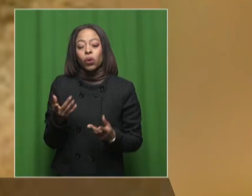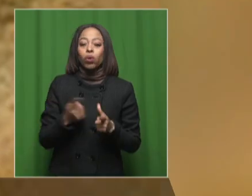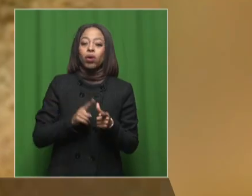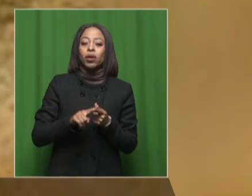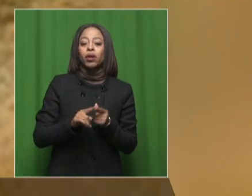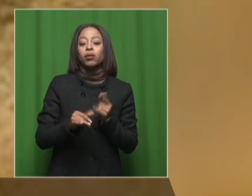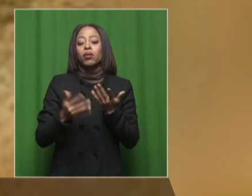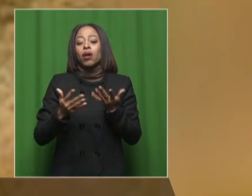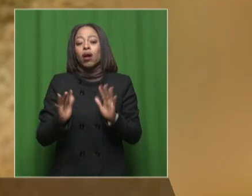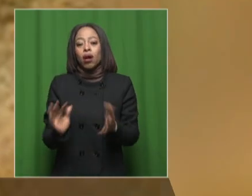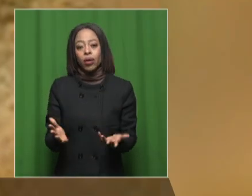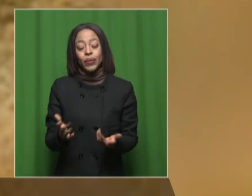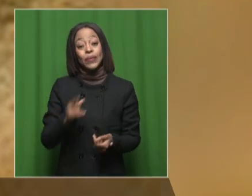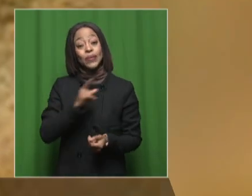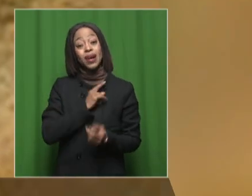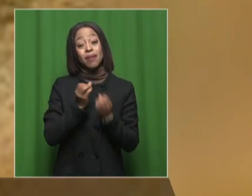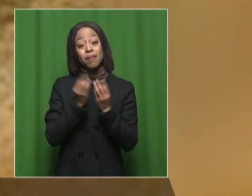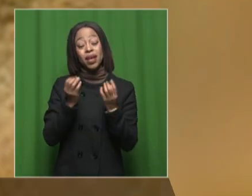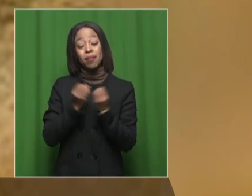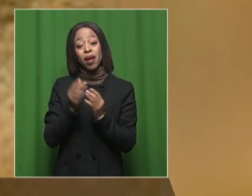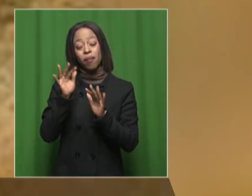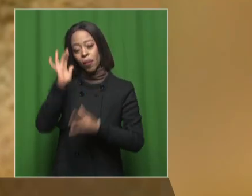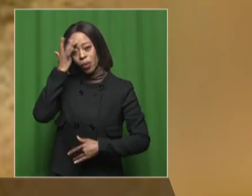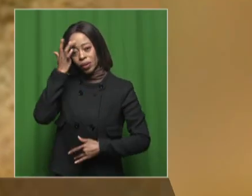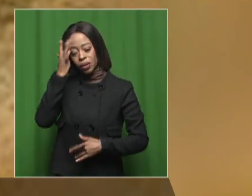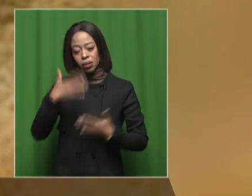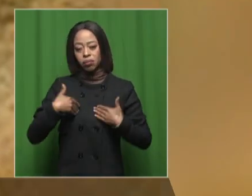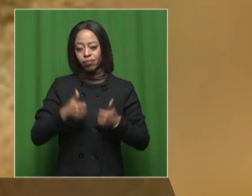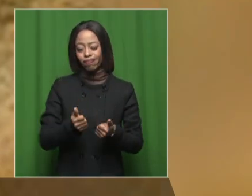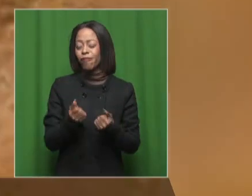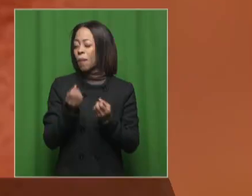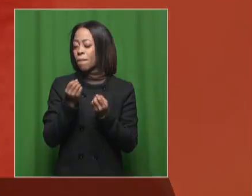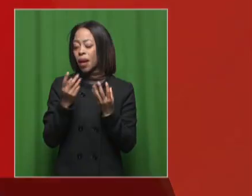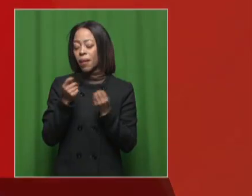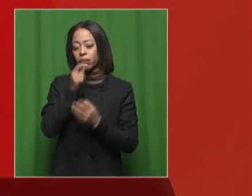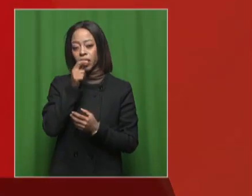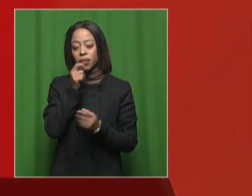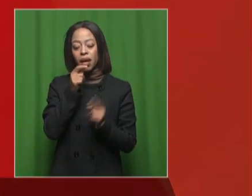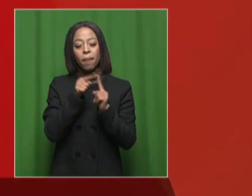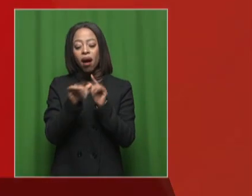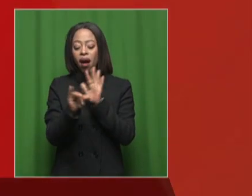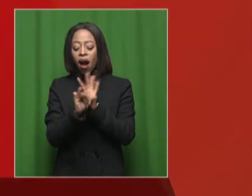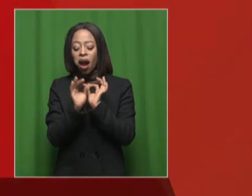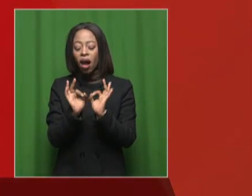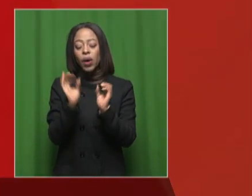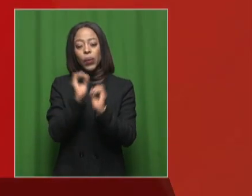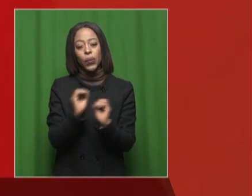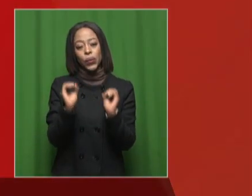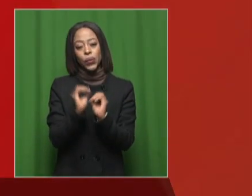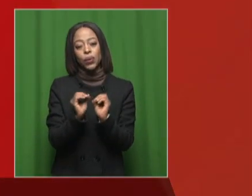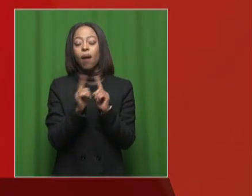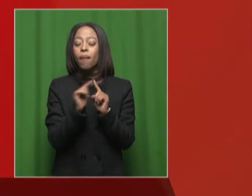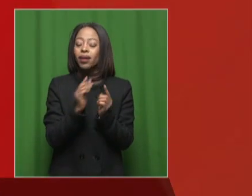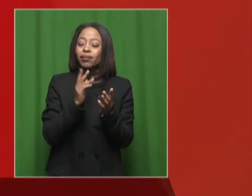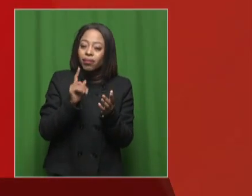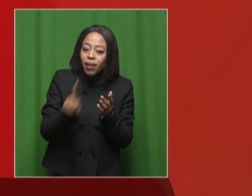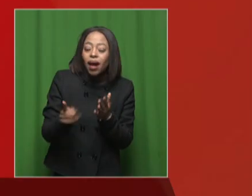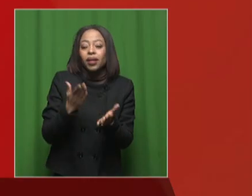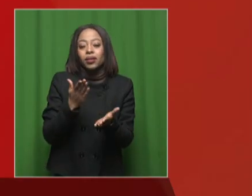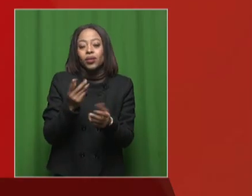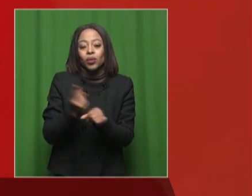diagnosis. Many patients, they come and they've been treated with so many things, but the diagnosis is not there. So we always almost have to make the